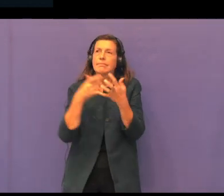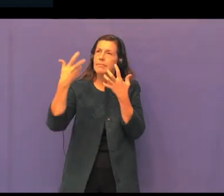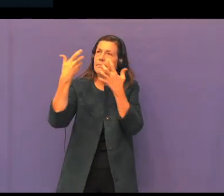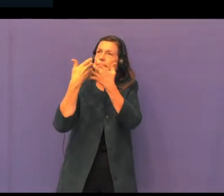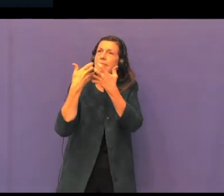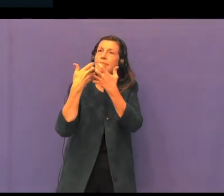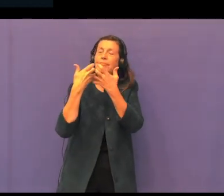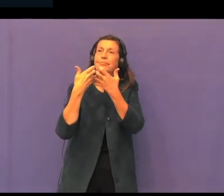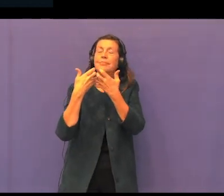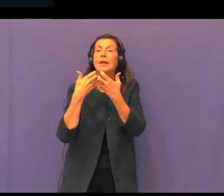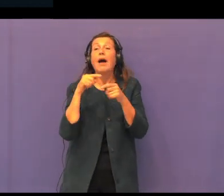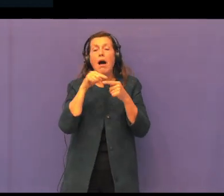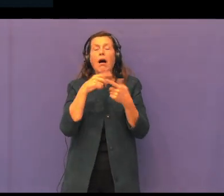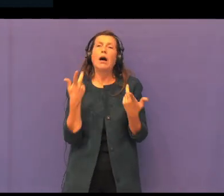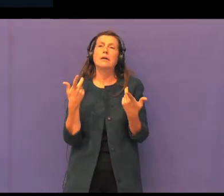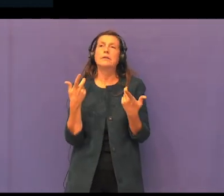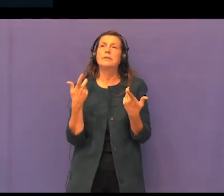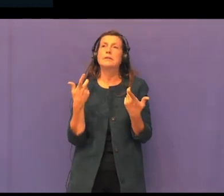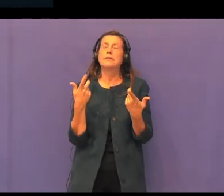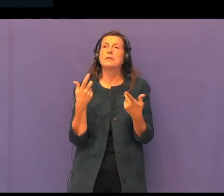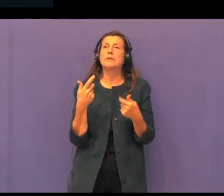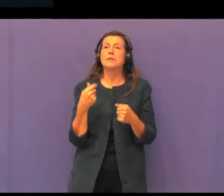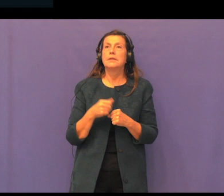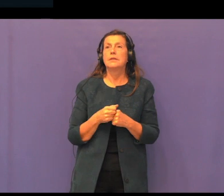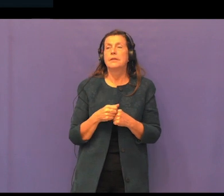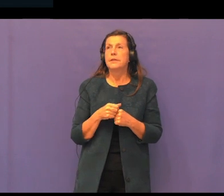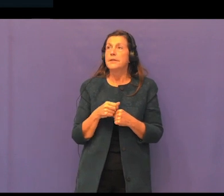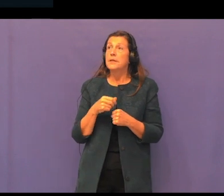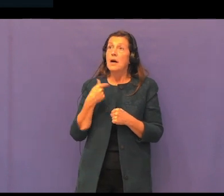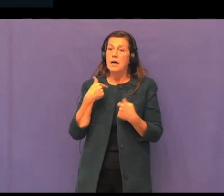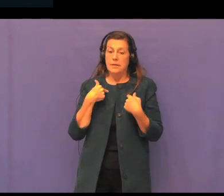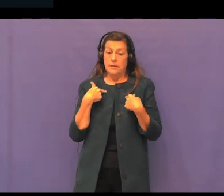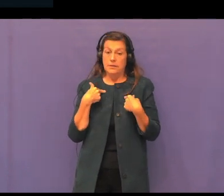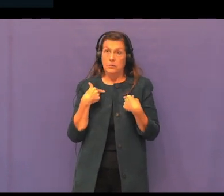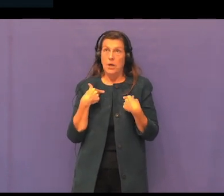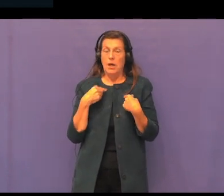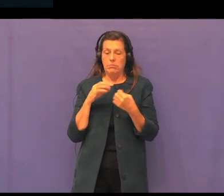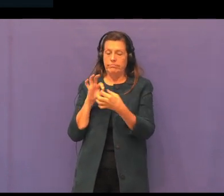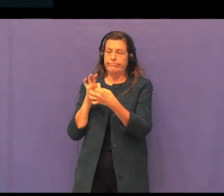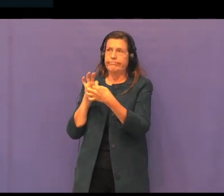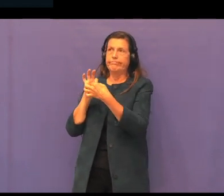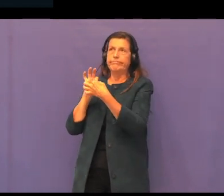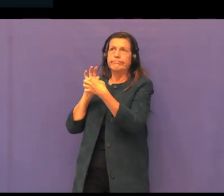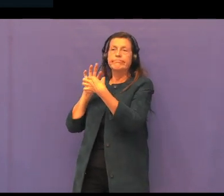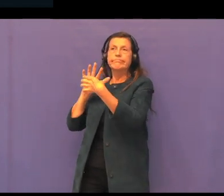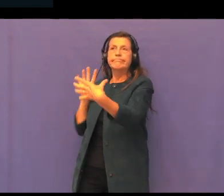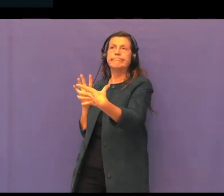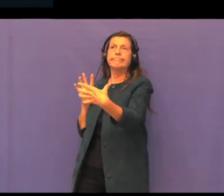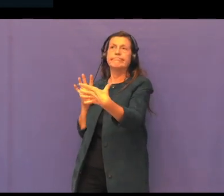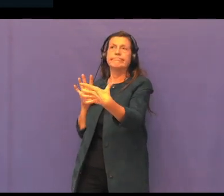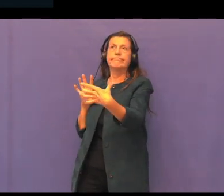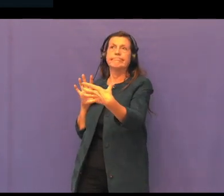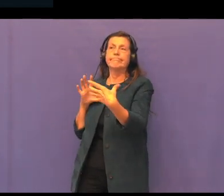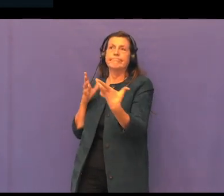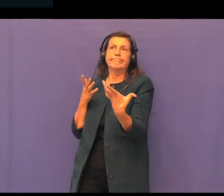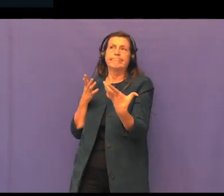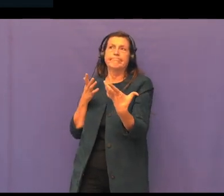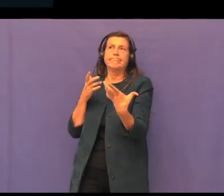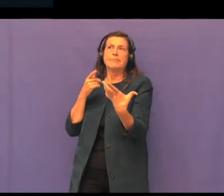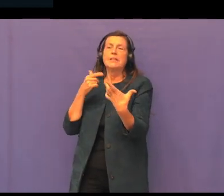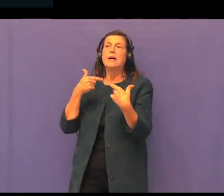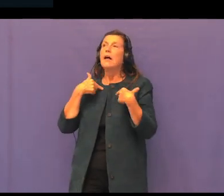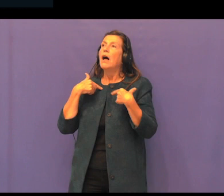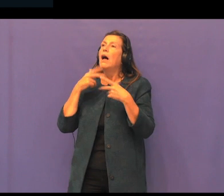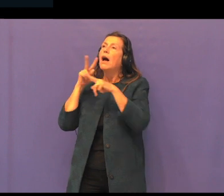fatal disconnect that we feel with respect to language. He talks about one writer called Barry Lopez, and he